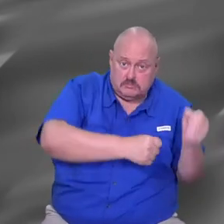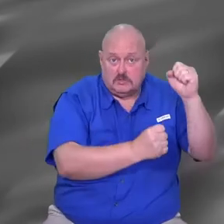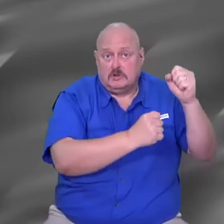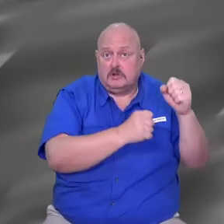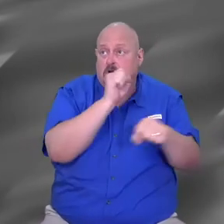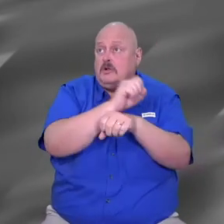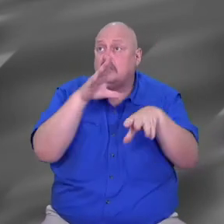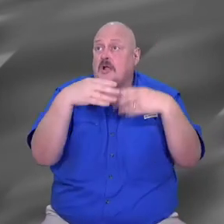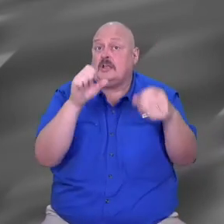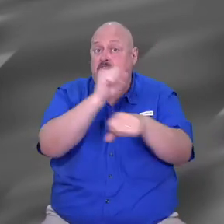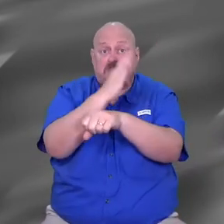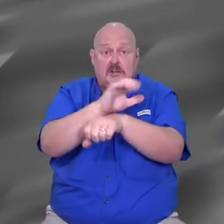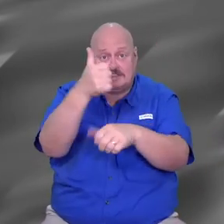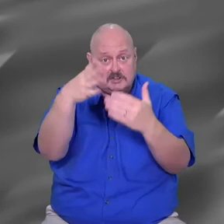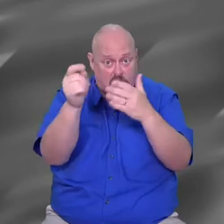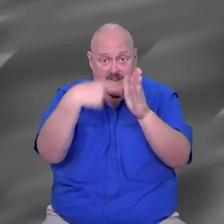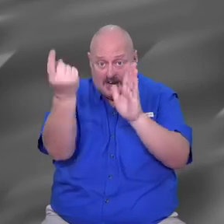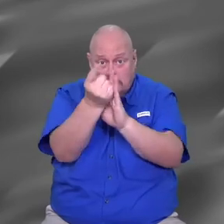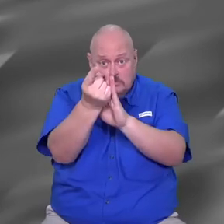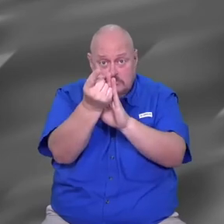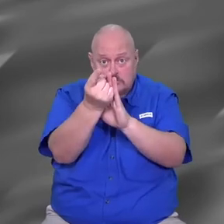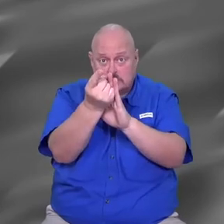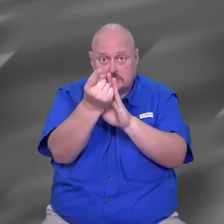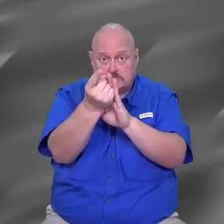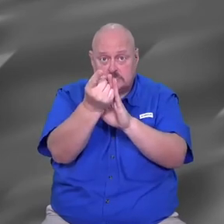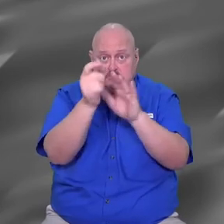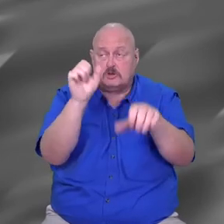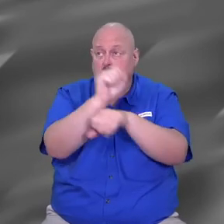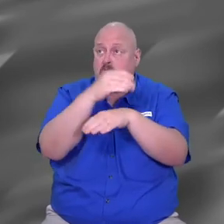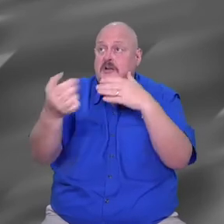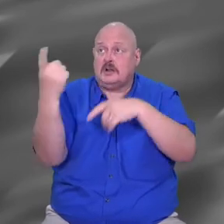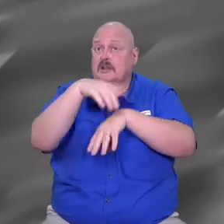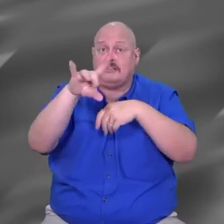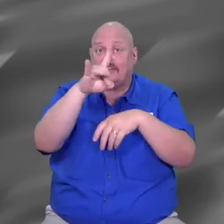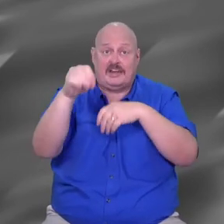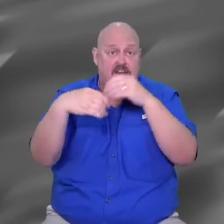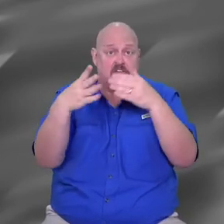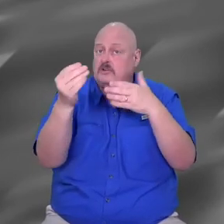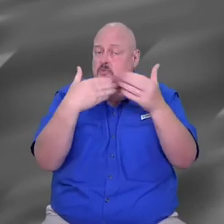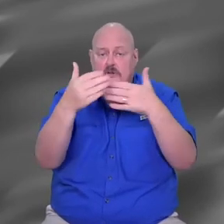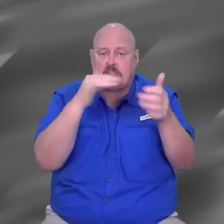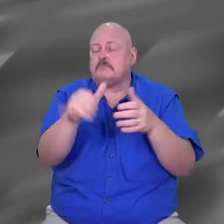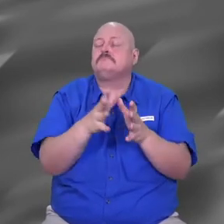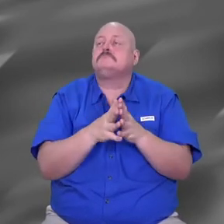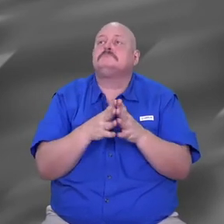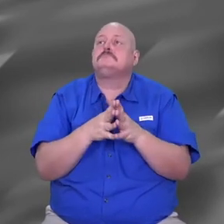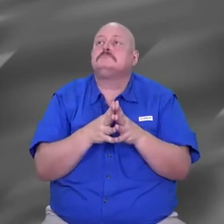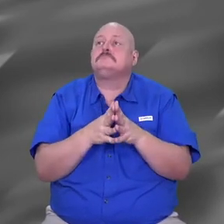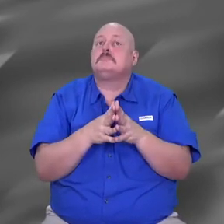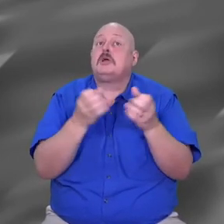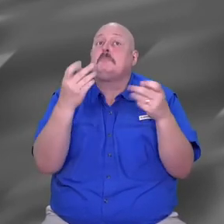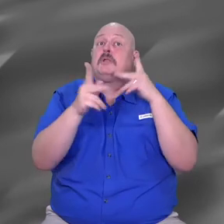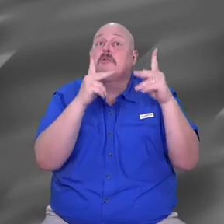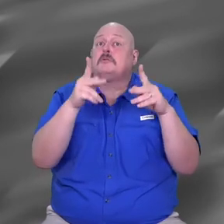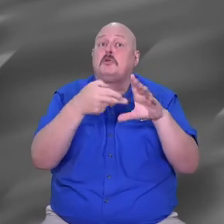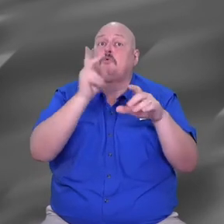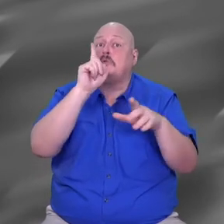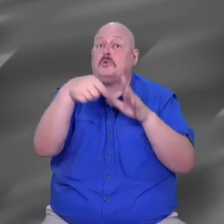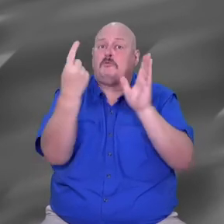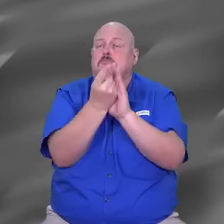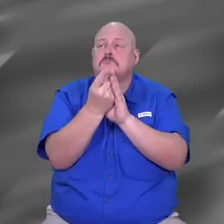words, we're going to give you a job, $10 an hour, dig all day long. At the end of the day, we'll give you $80, whatever it was. Do you know how many people quit within an